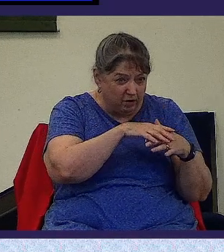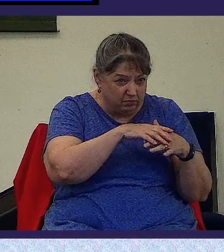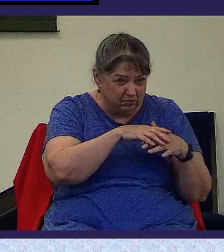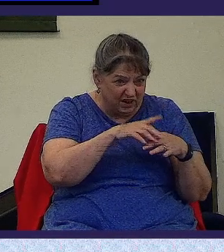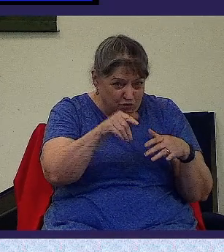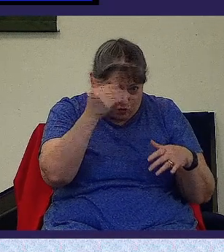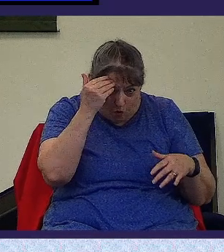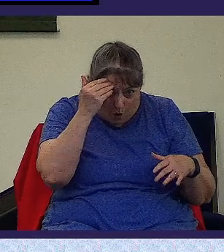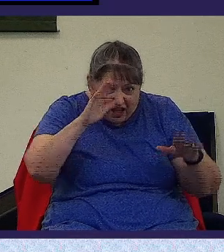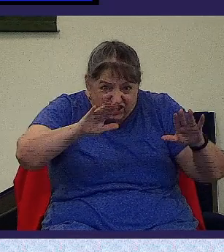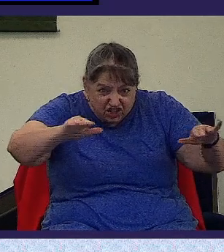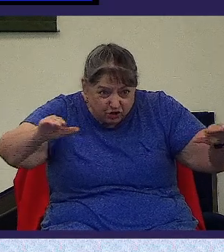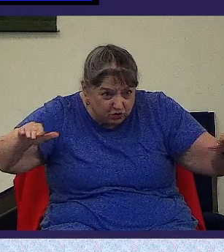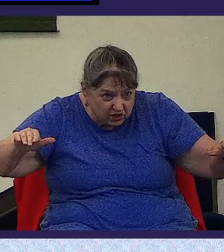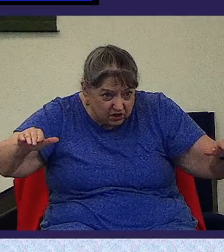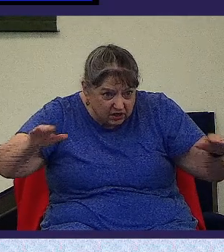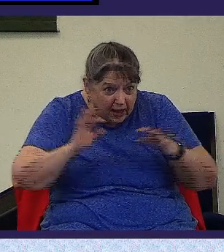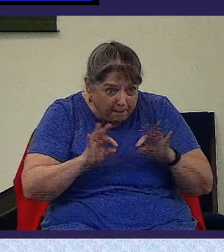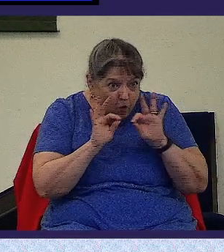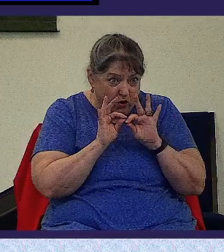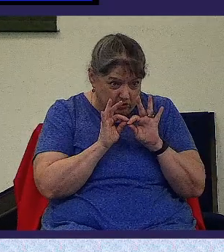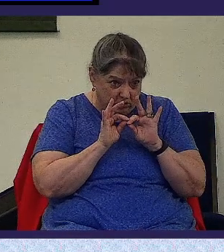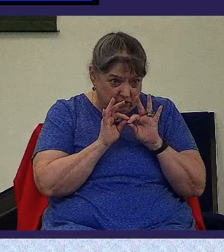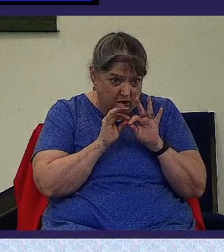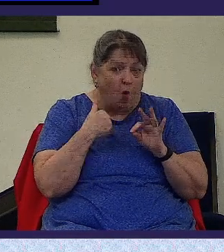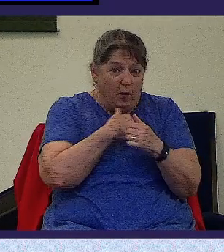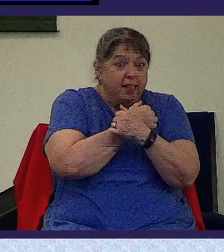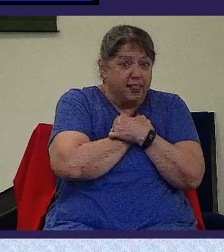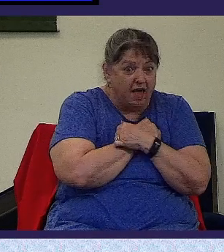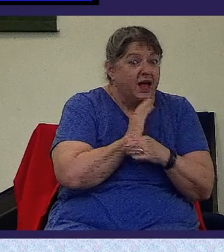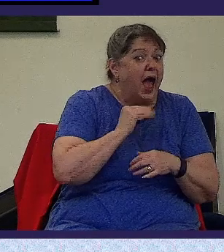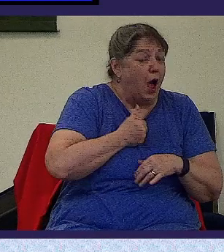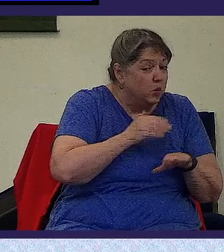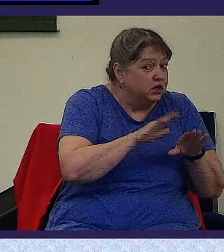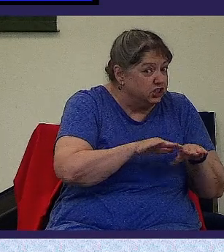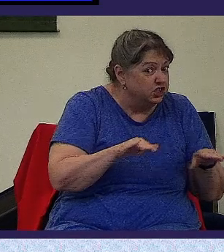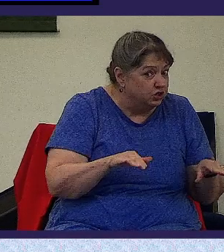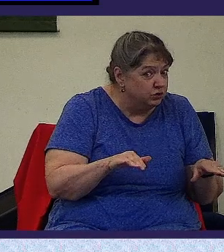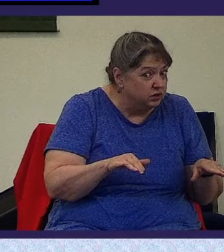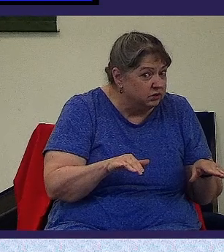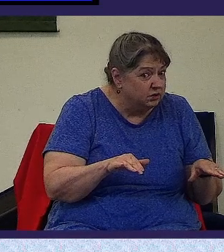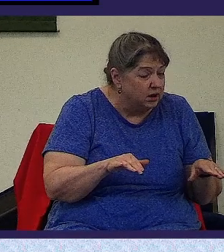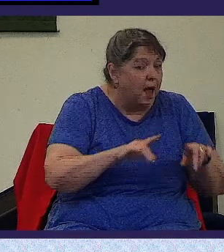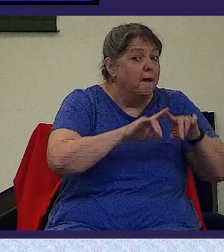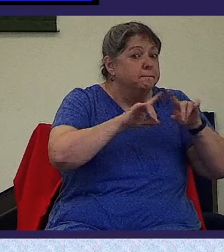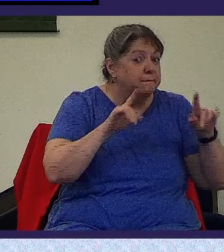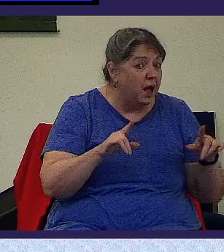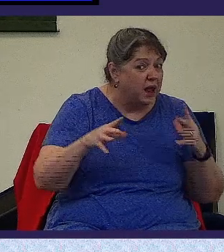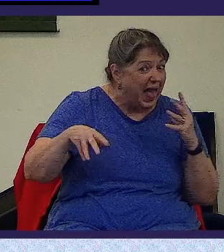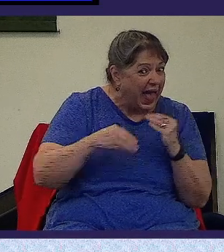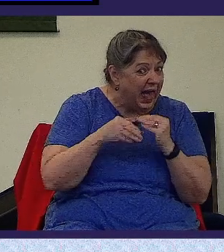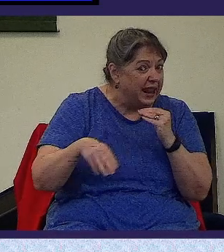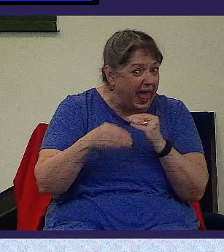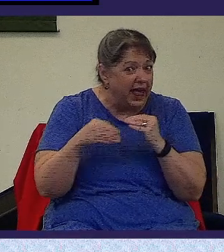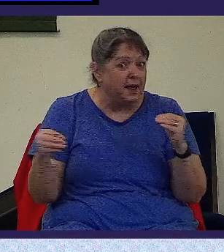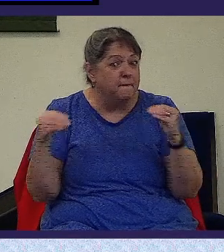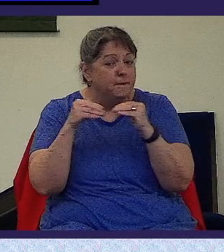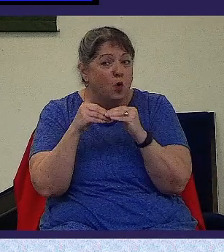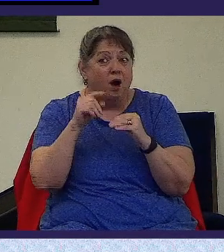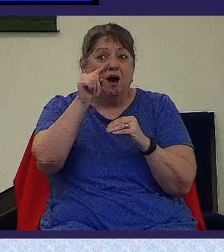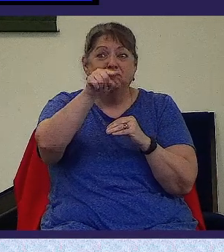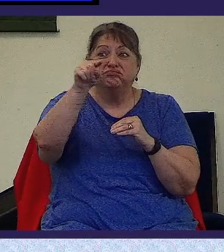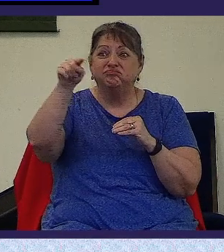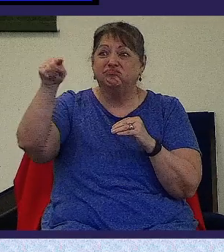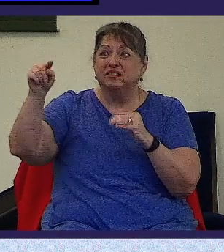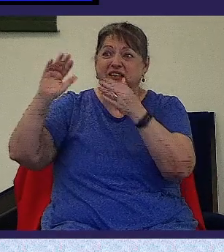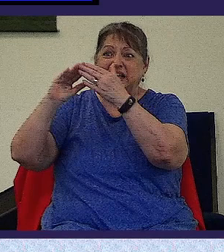children's playground is is is for our children we love our kids i love to see them running around sometimes i i make a mistake and start running with them and then i